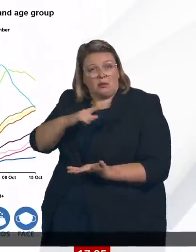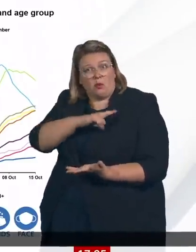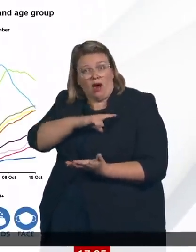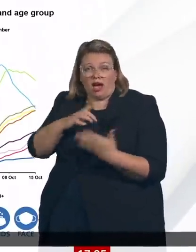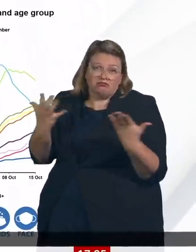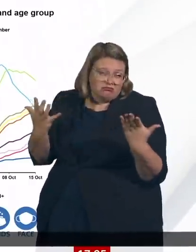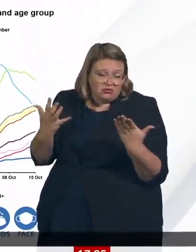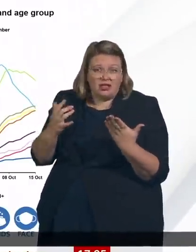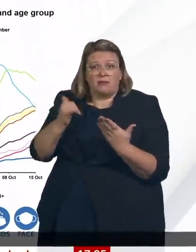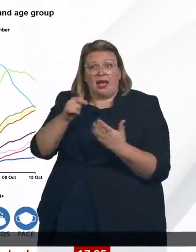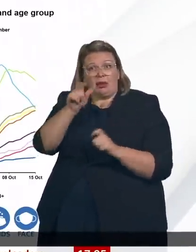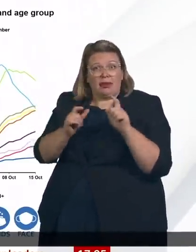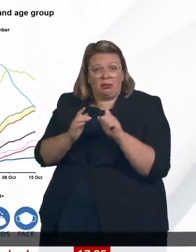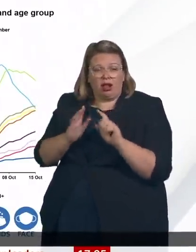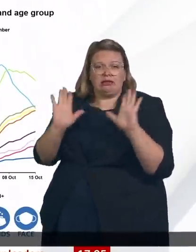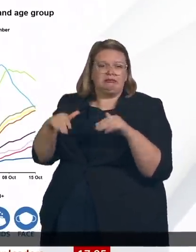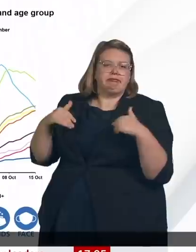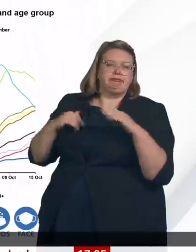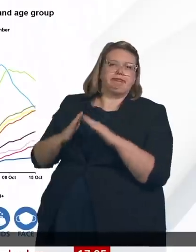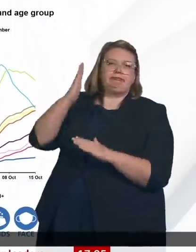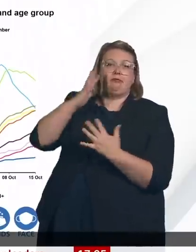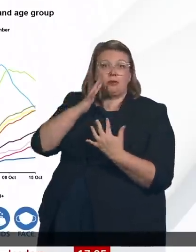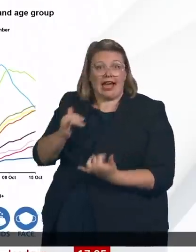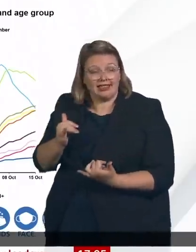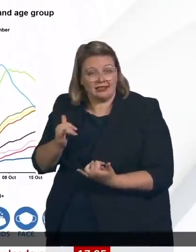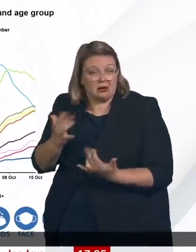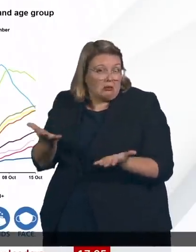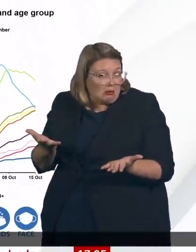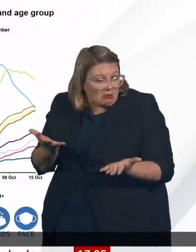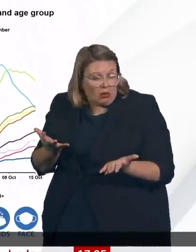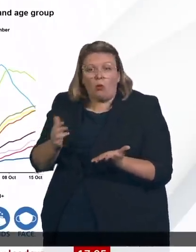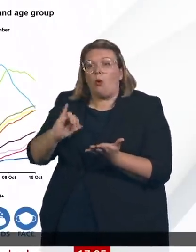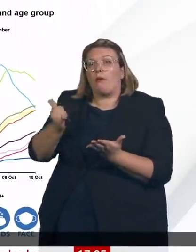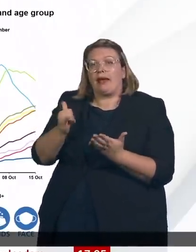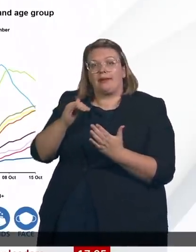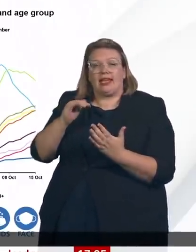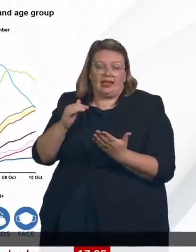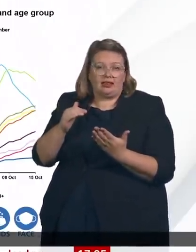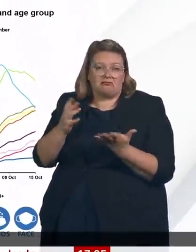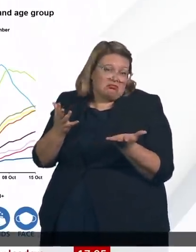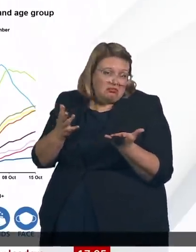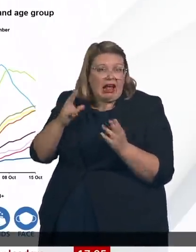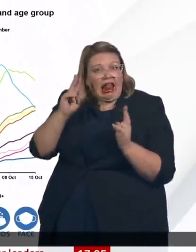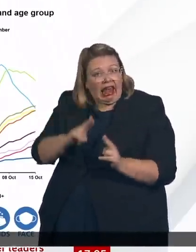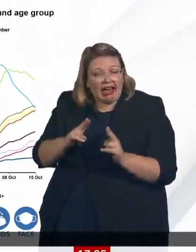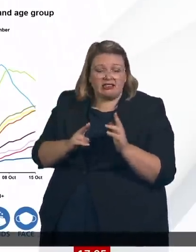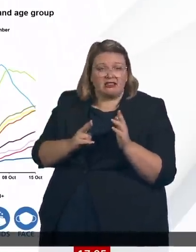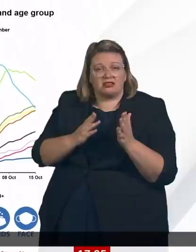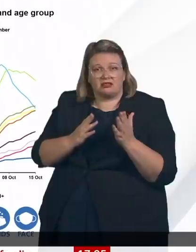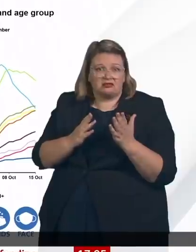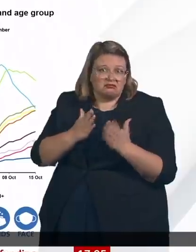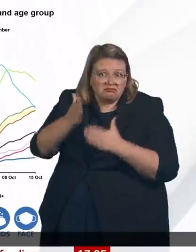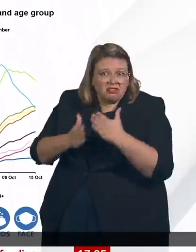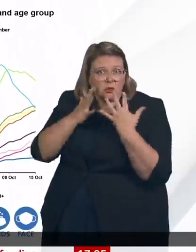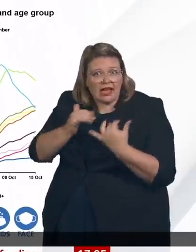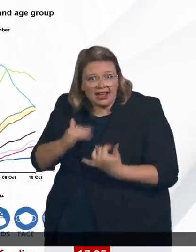which people are coming forwards for testing, which is now flat, because the rate of swab positivity continues to